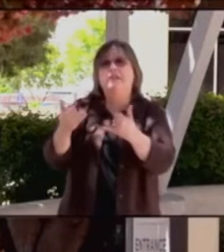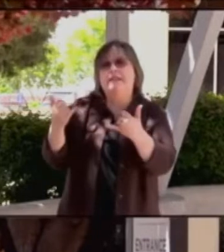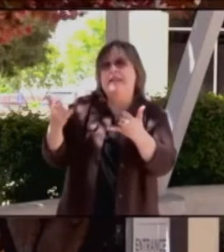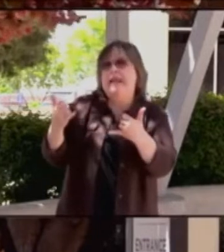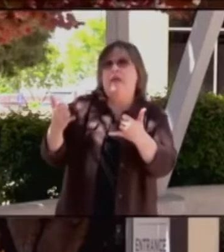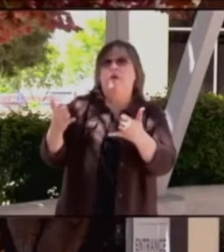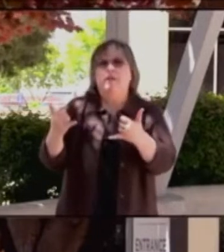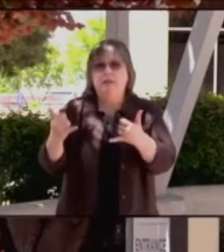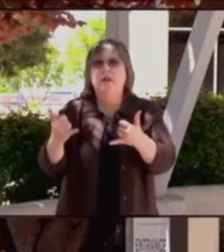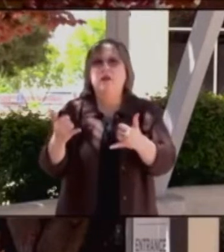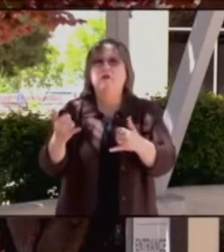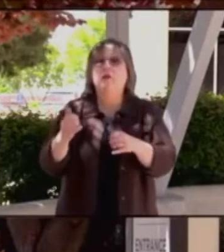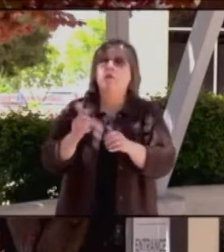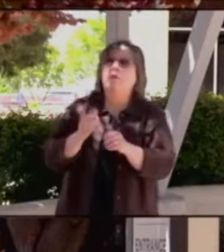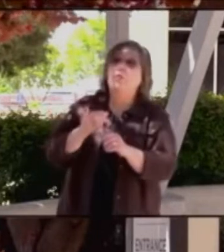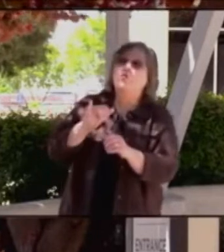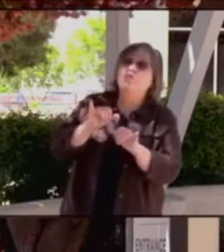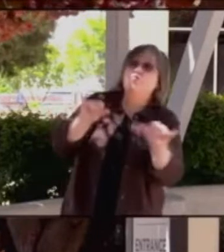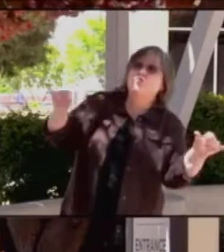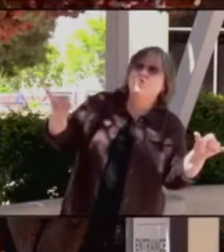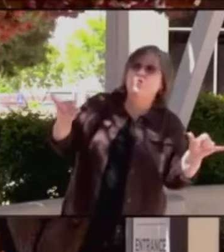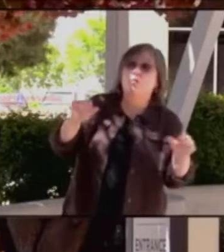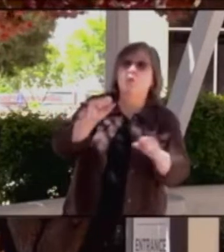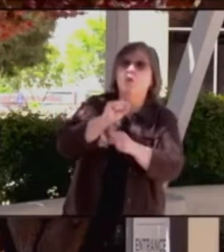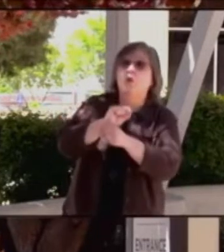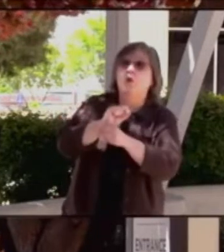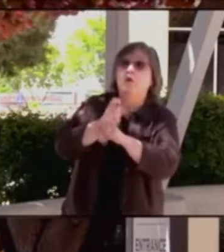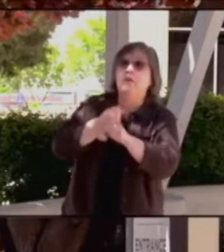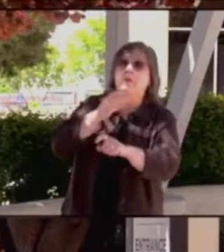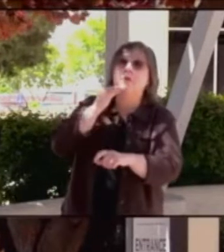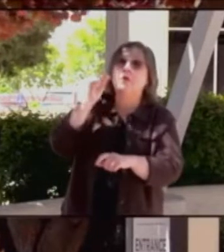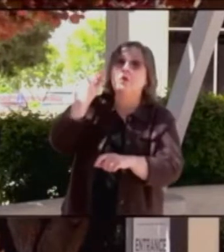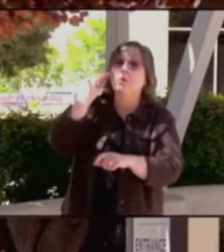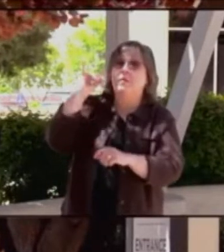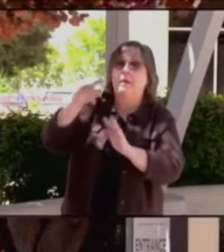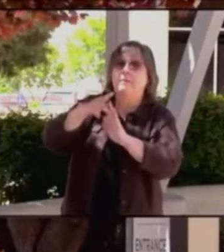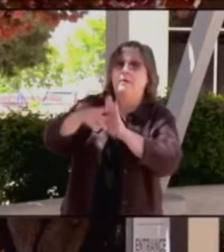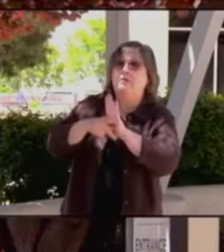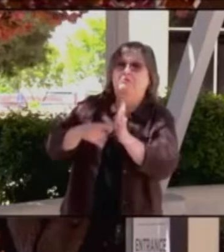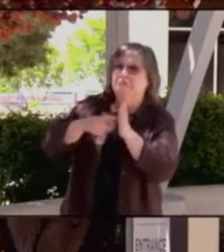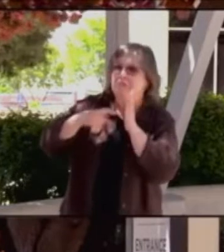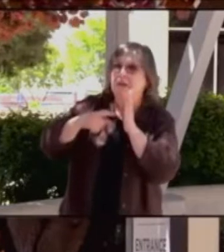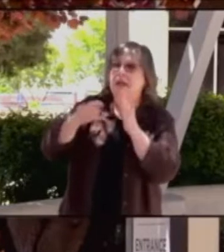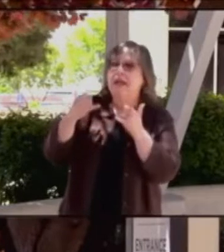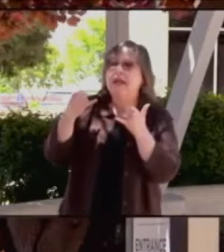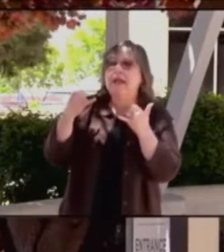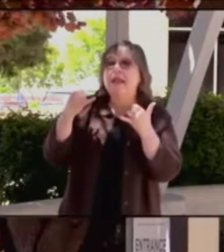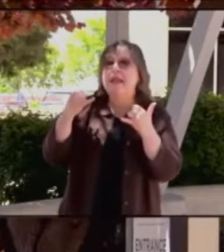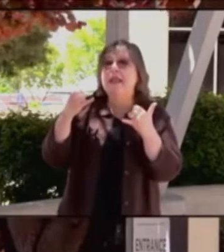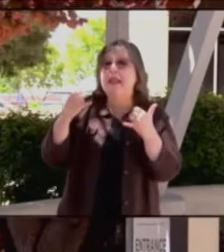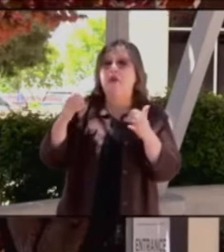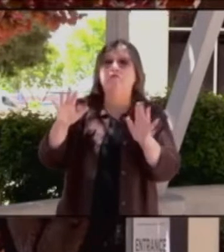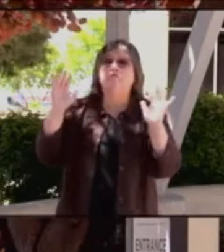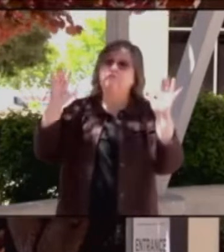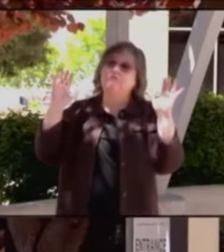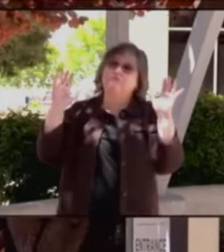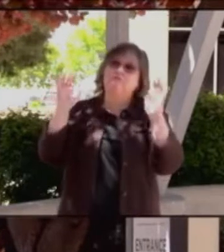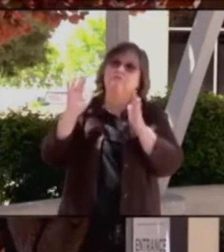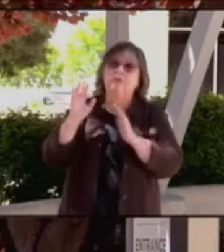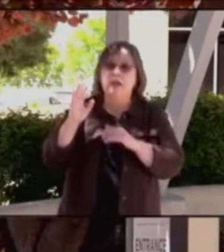worker policy, and businesses no longer need to do and post social distancing